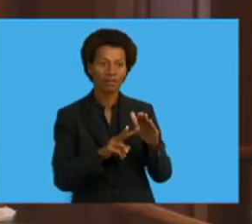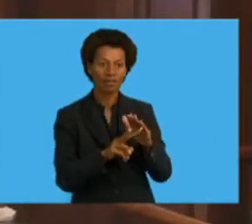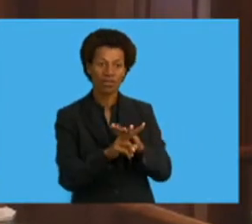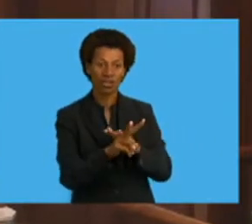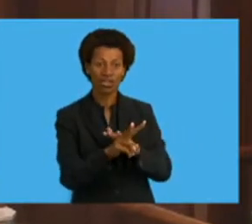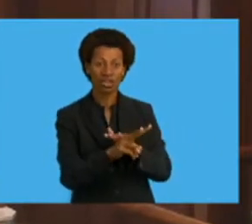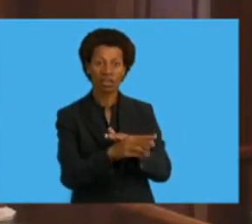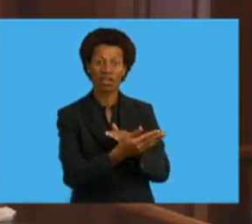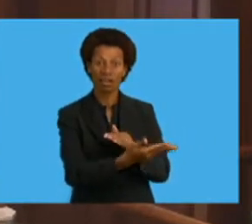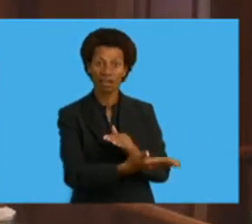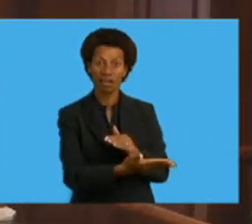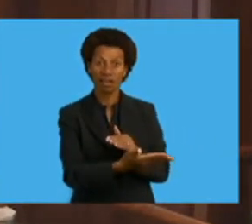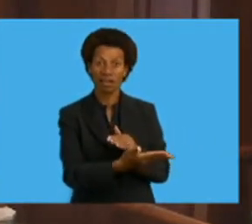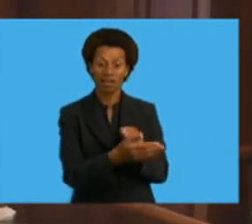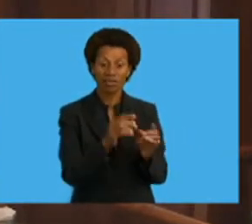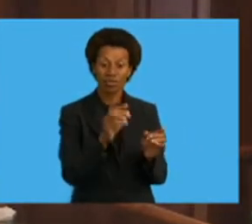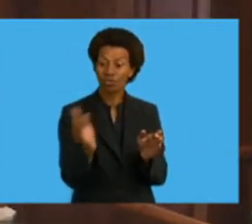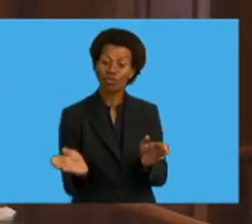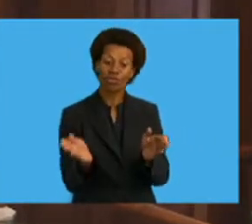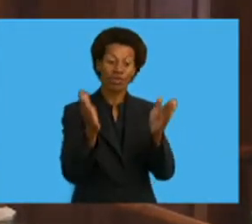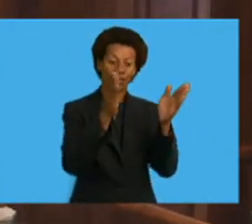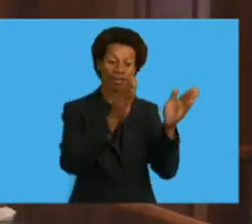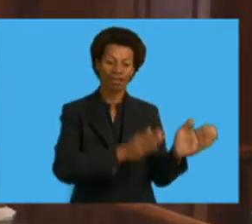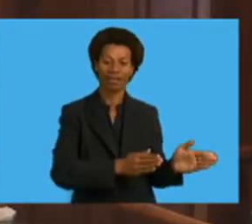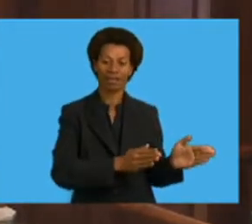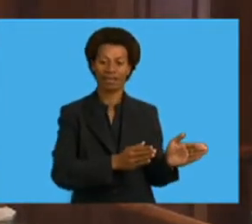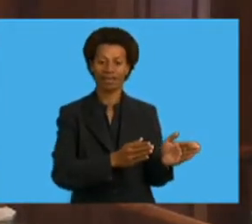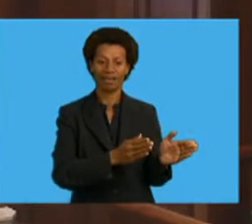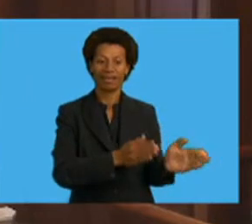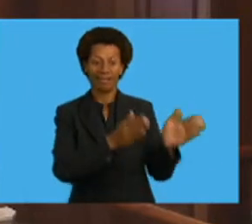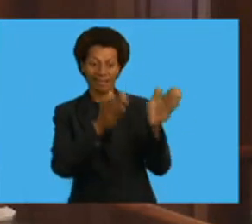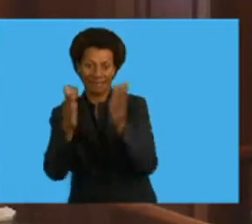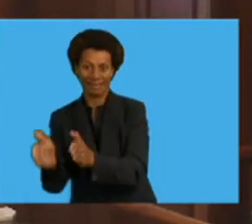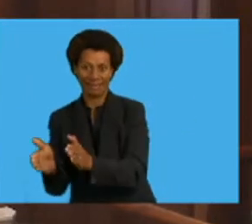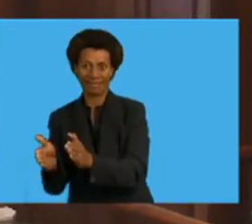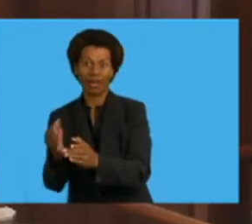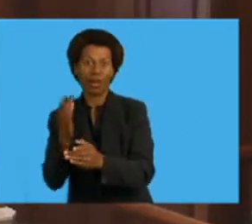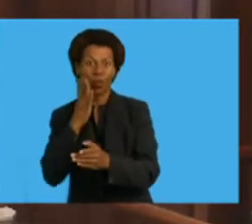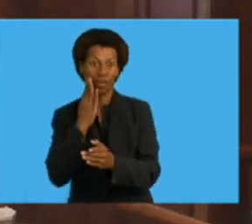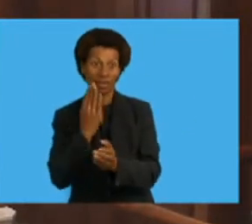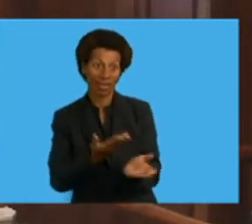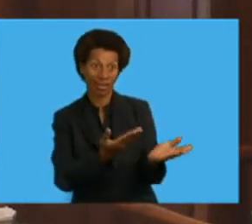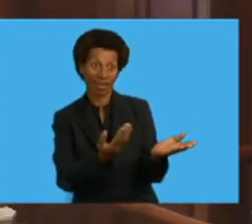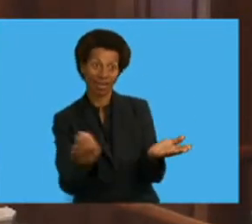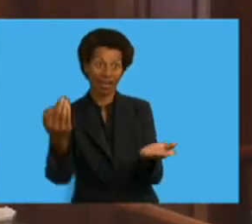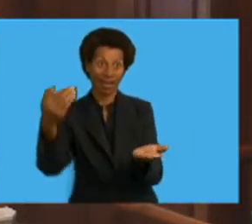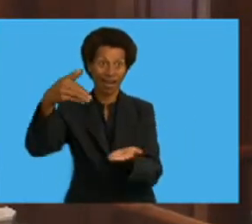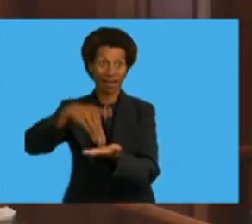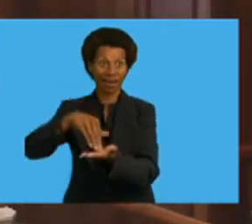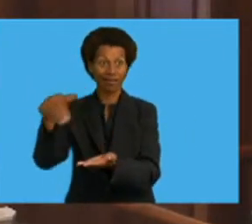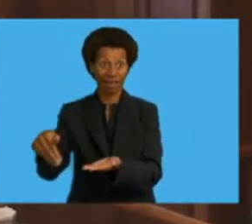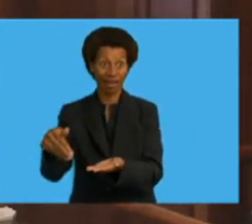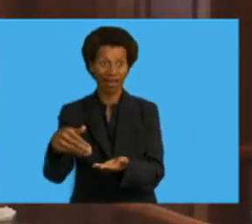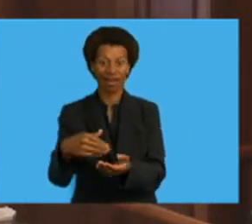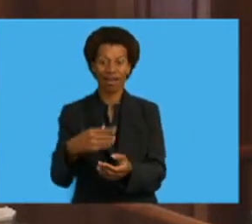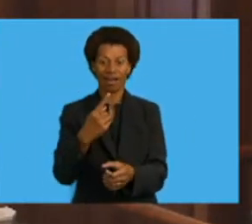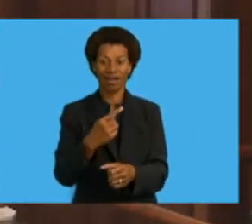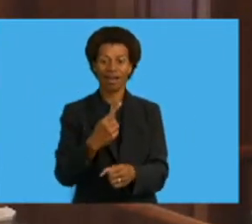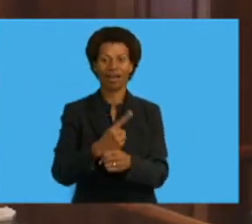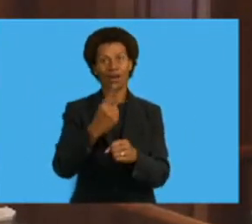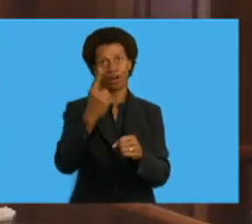there to here. And then when they get here, Madam Speaker, only God will help us.